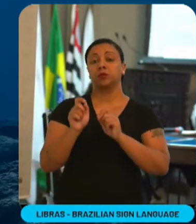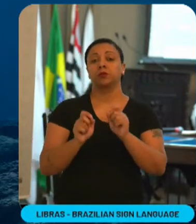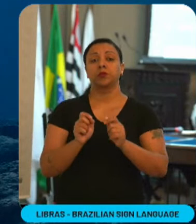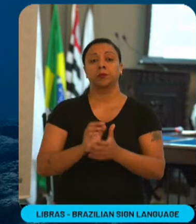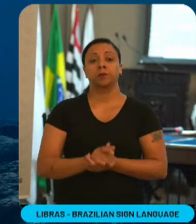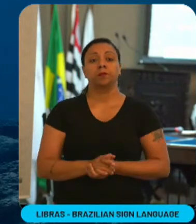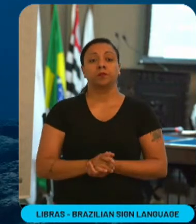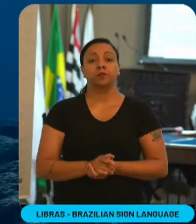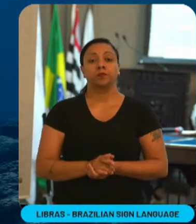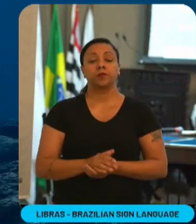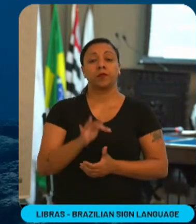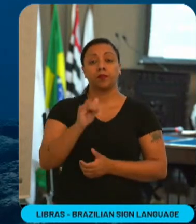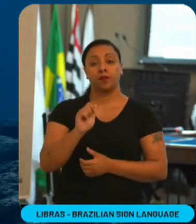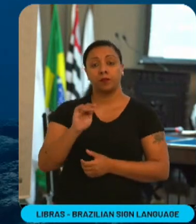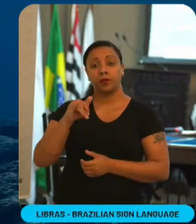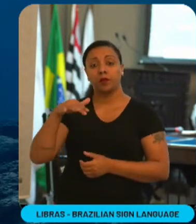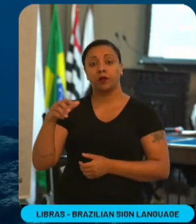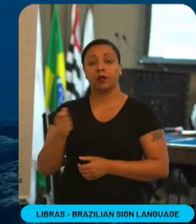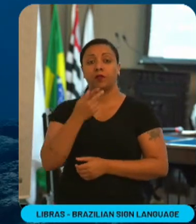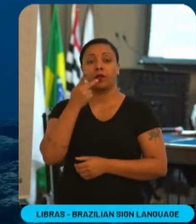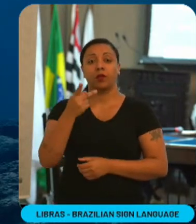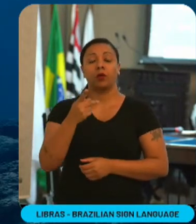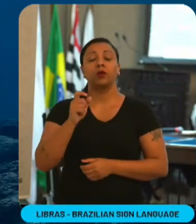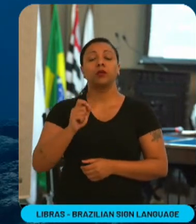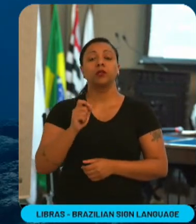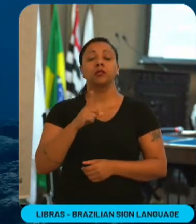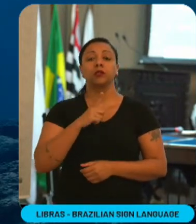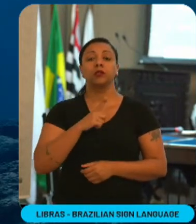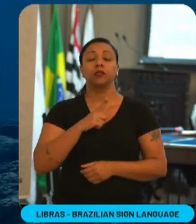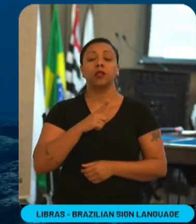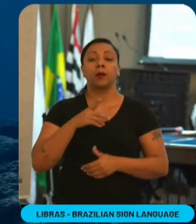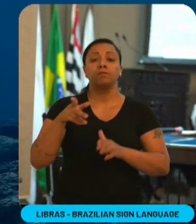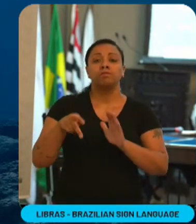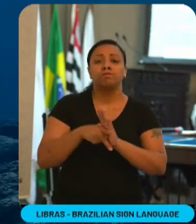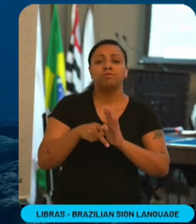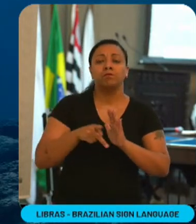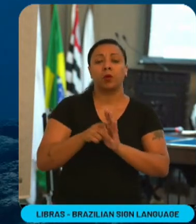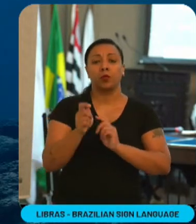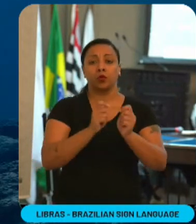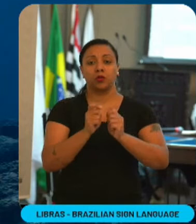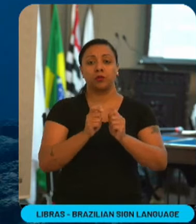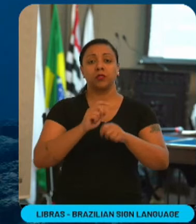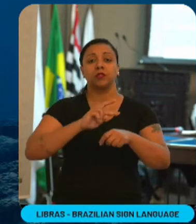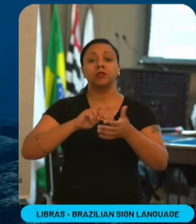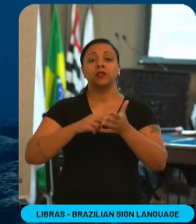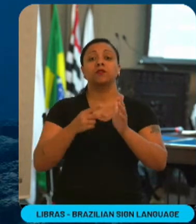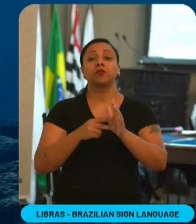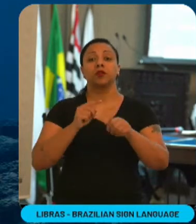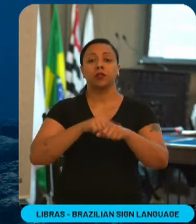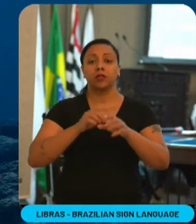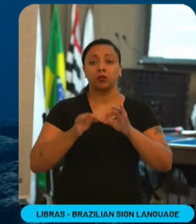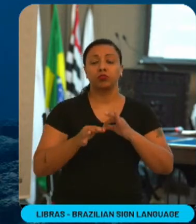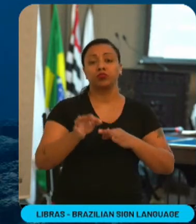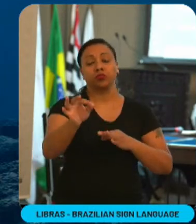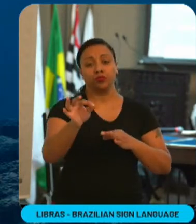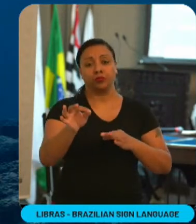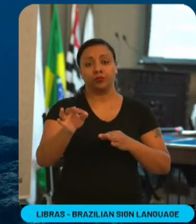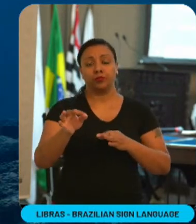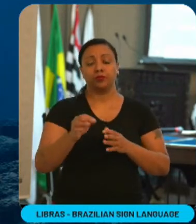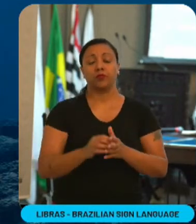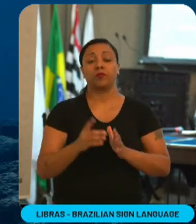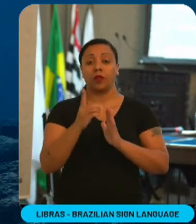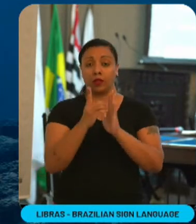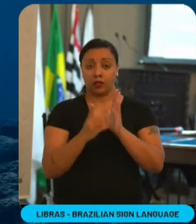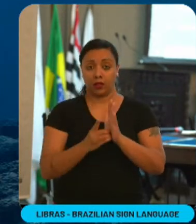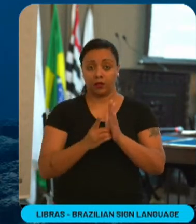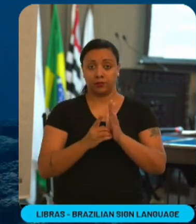with that, I'm going to connect with the terminology that Fabiana taught me that is in the DNA of economy, that is long